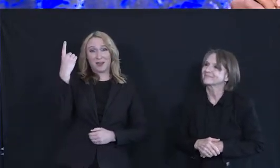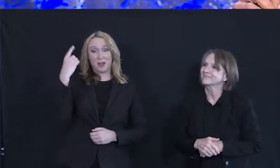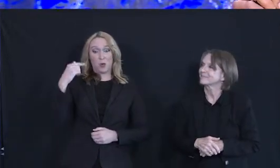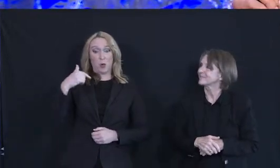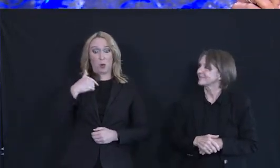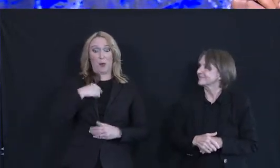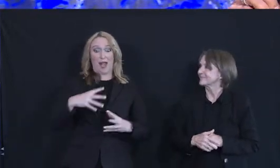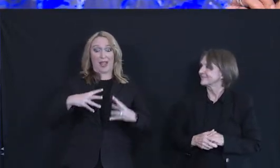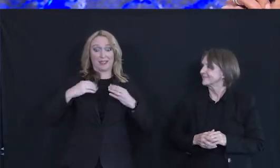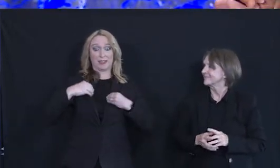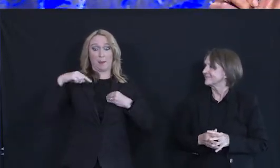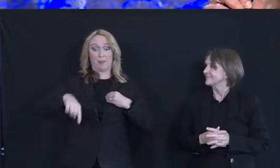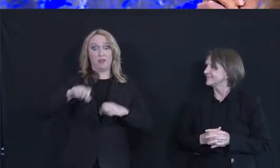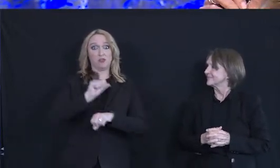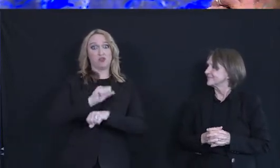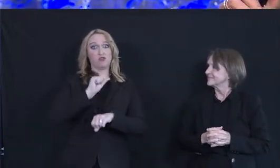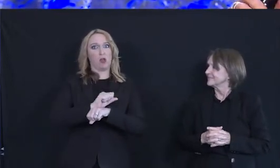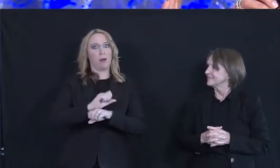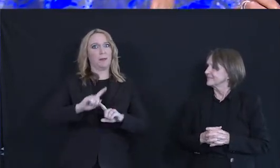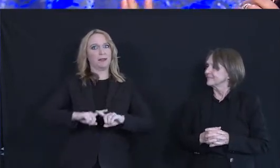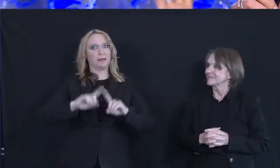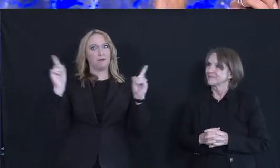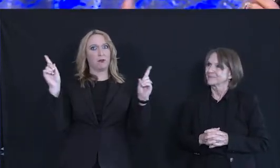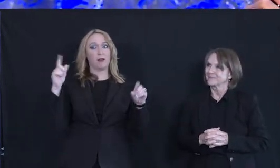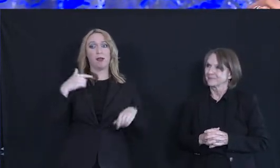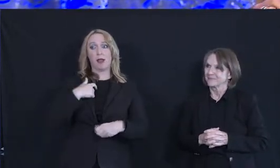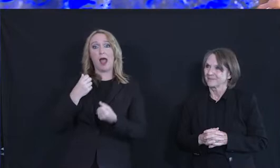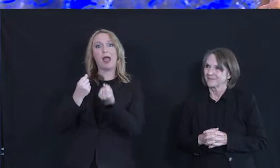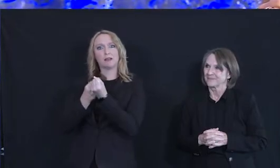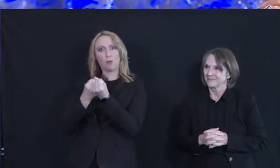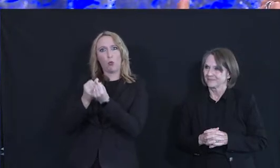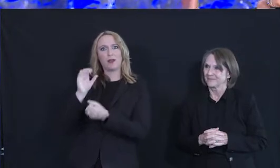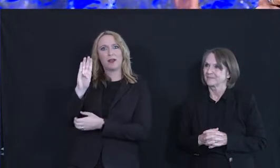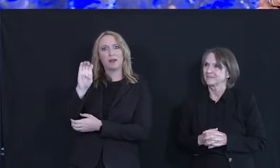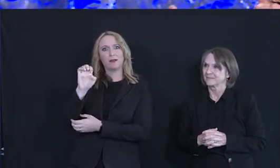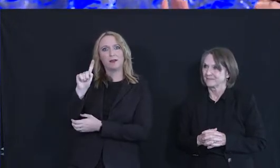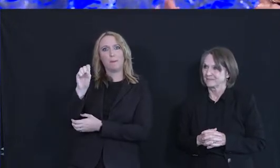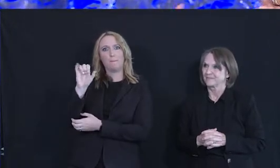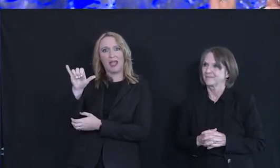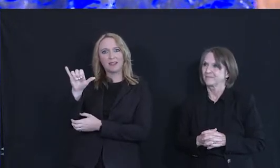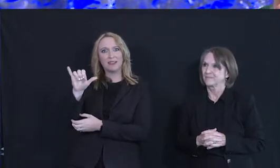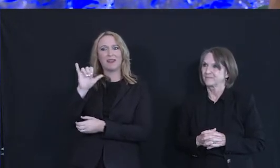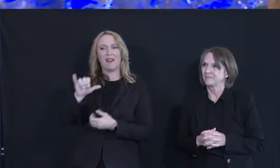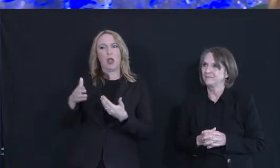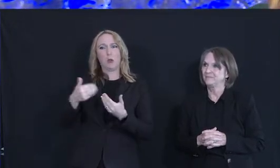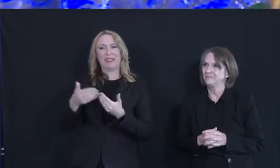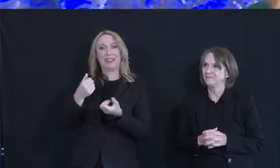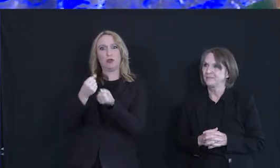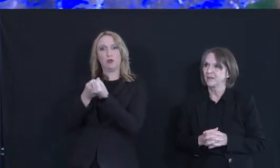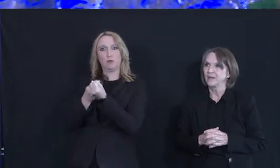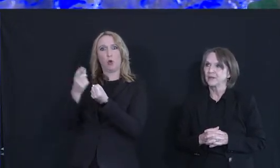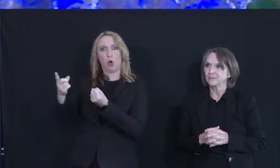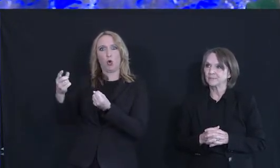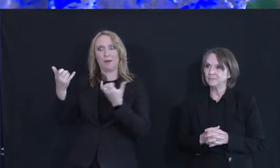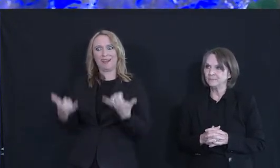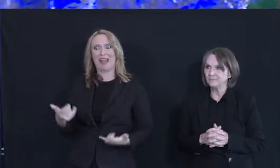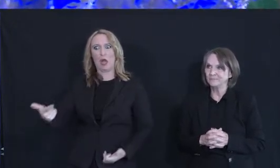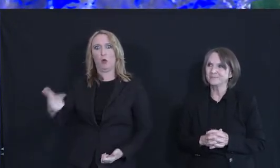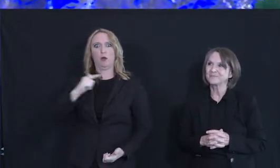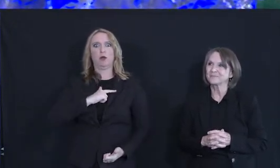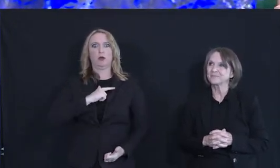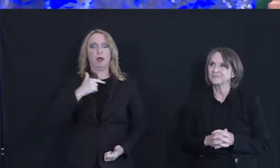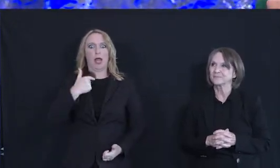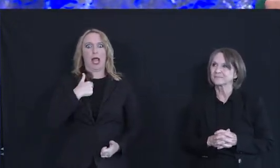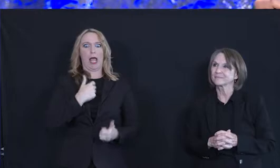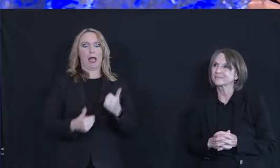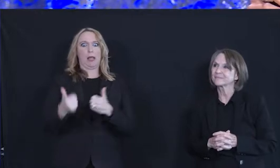it was very different for me to be the chief of staff to Betsy and support her and her work then the tables to turn and for it to be my name on the door in this